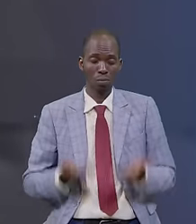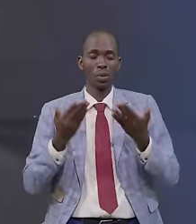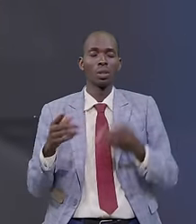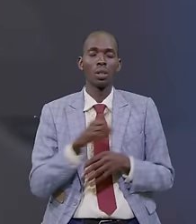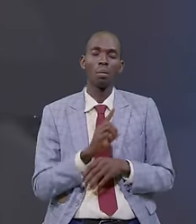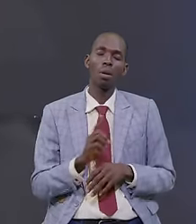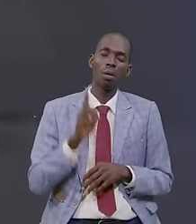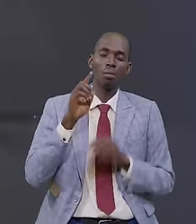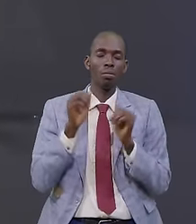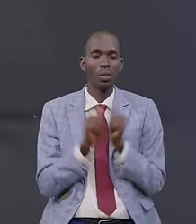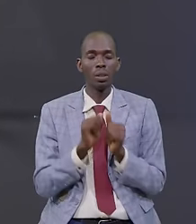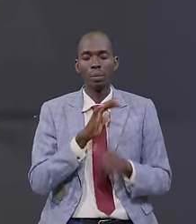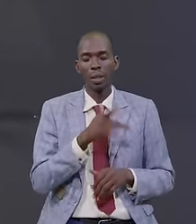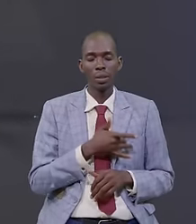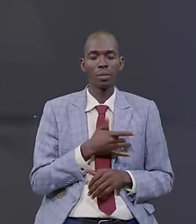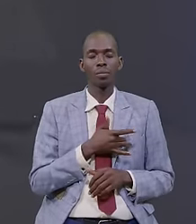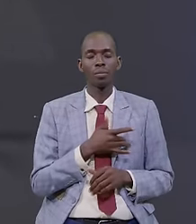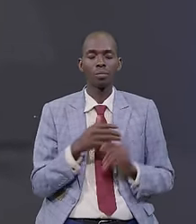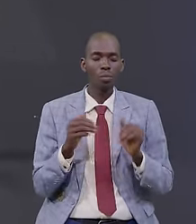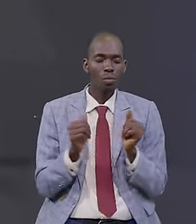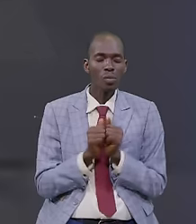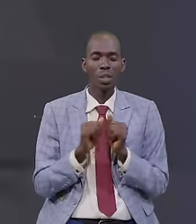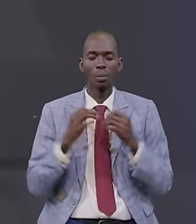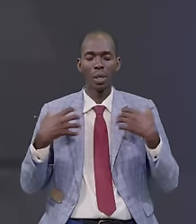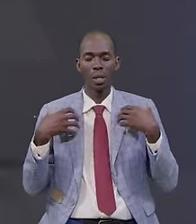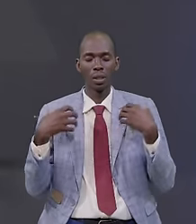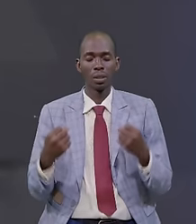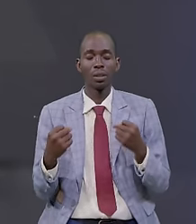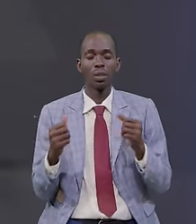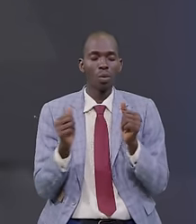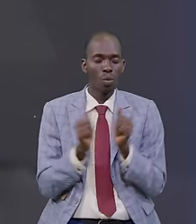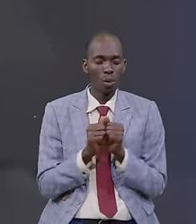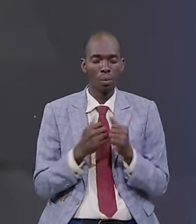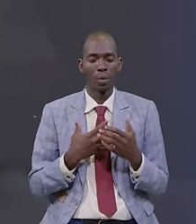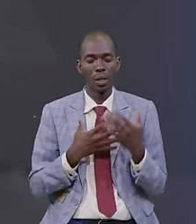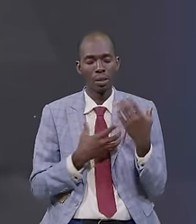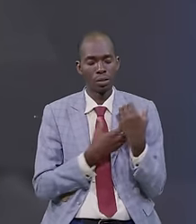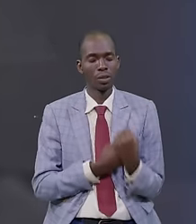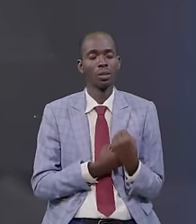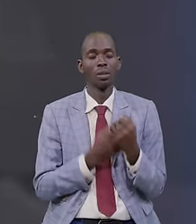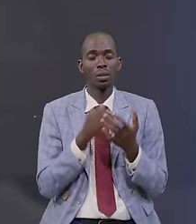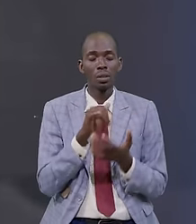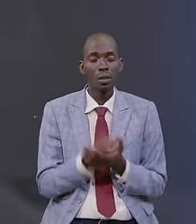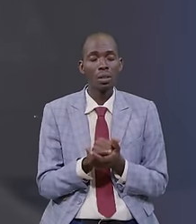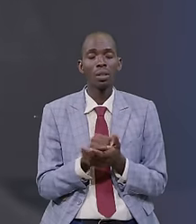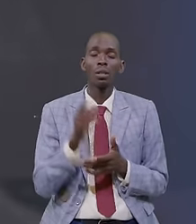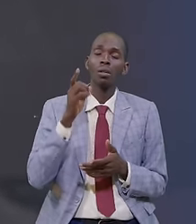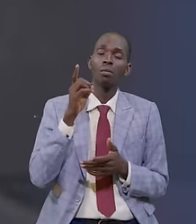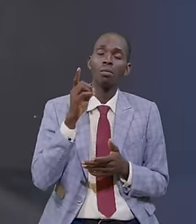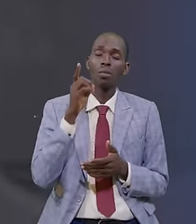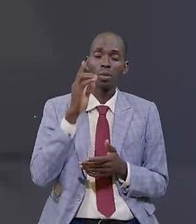with conviction, with courage, with confidence, that from